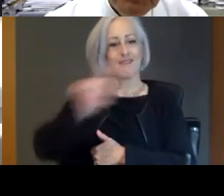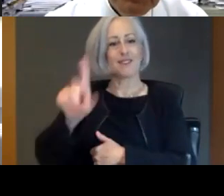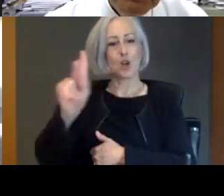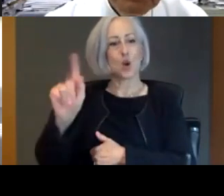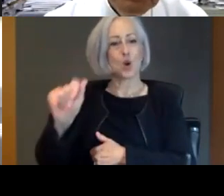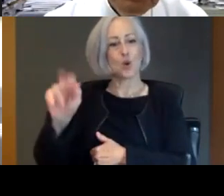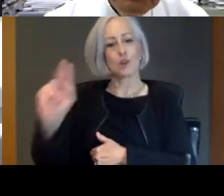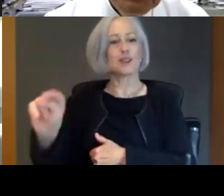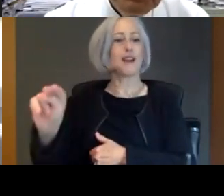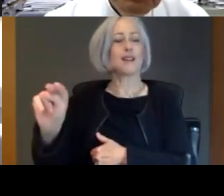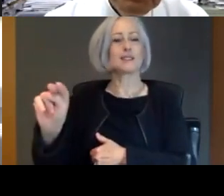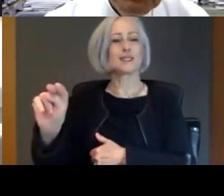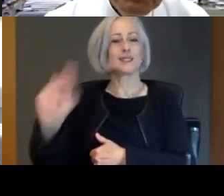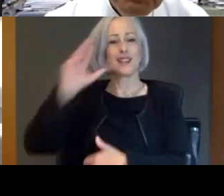experience